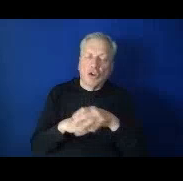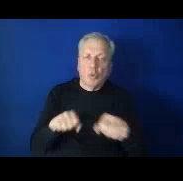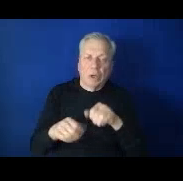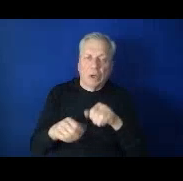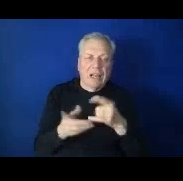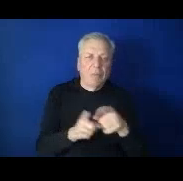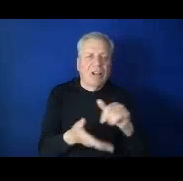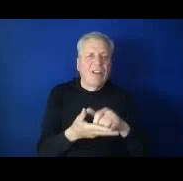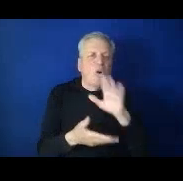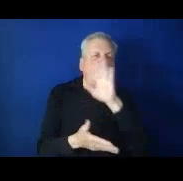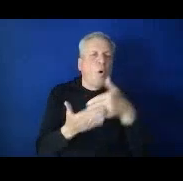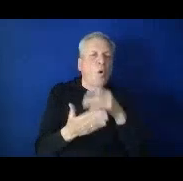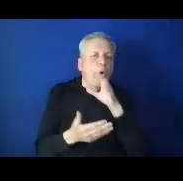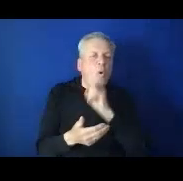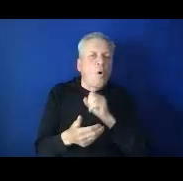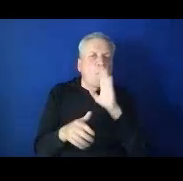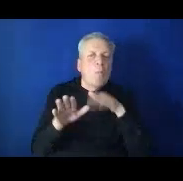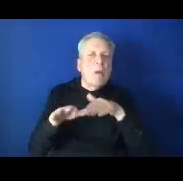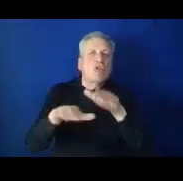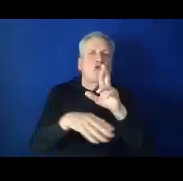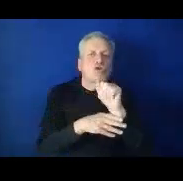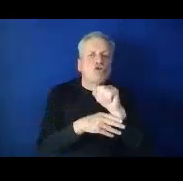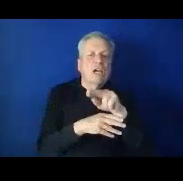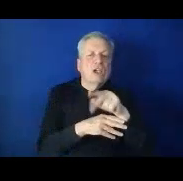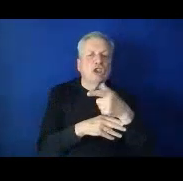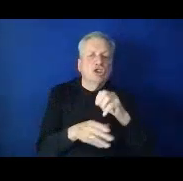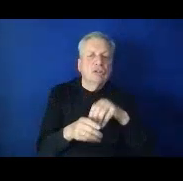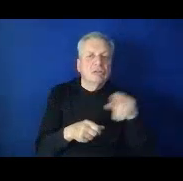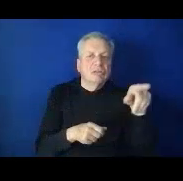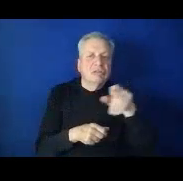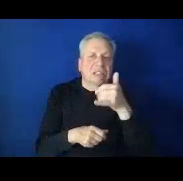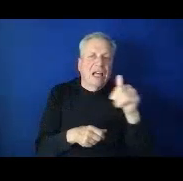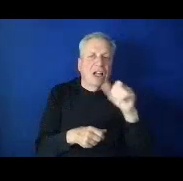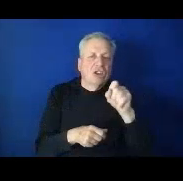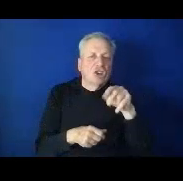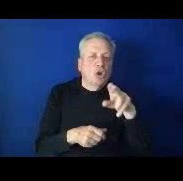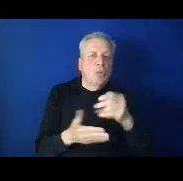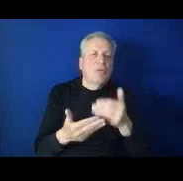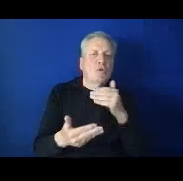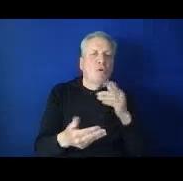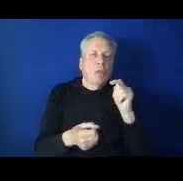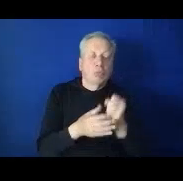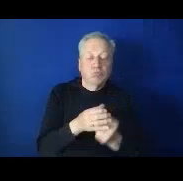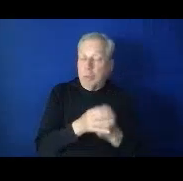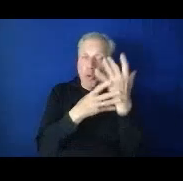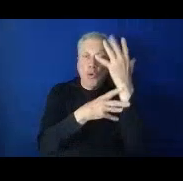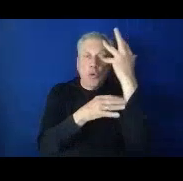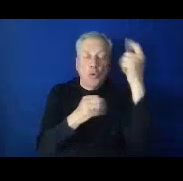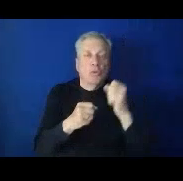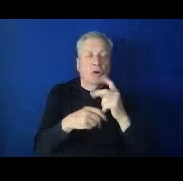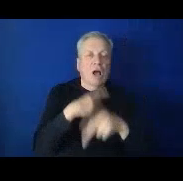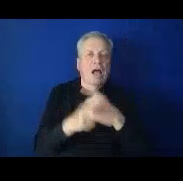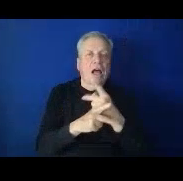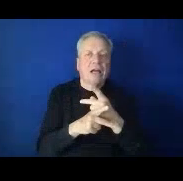mountain ranges that used to go across Yellowstone before the explosive eruptions.